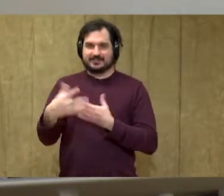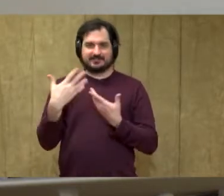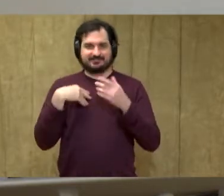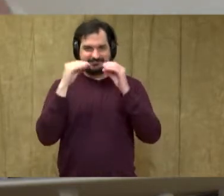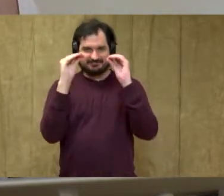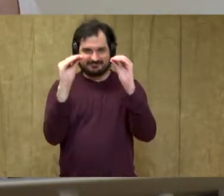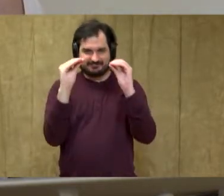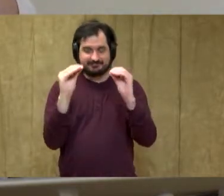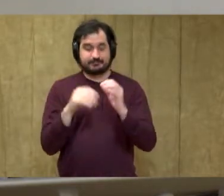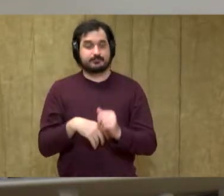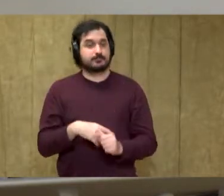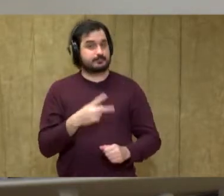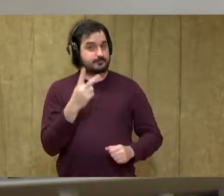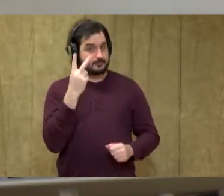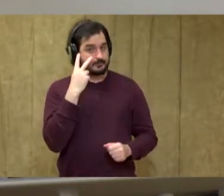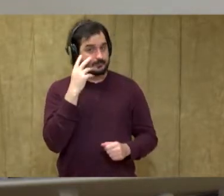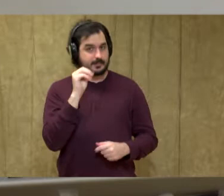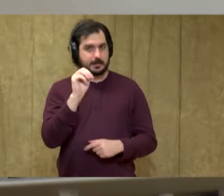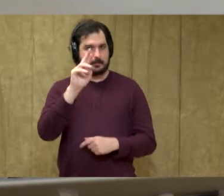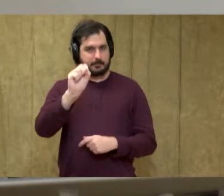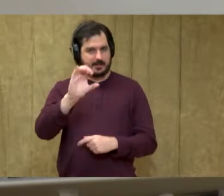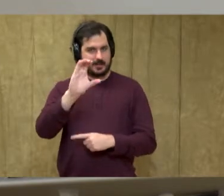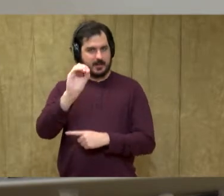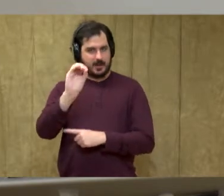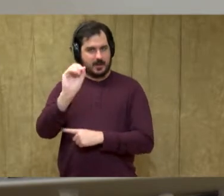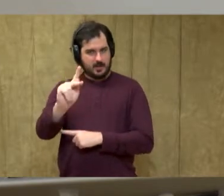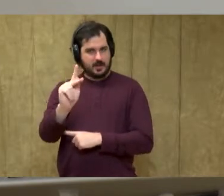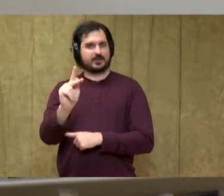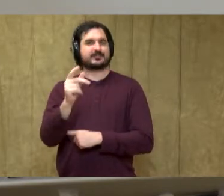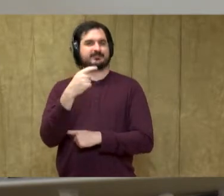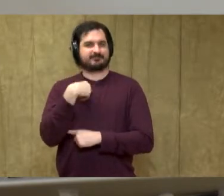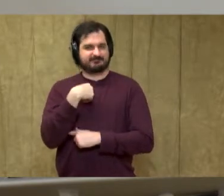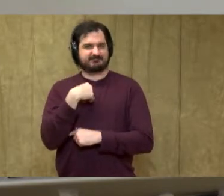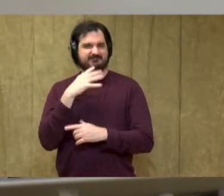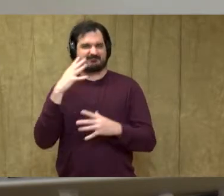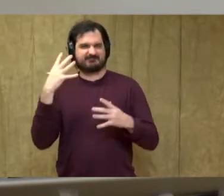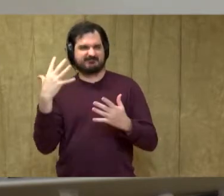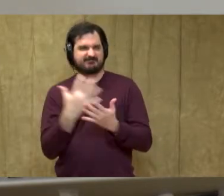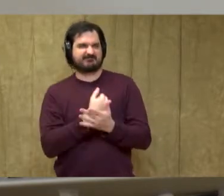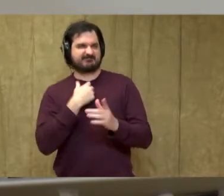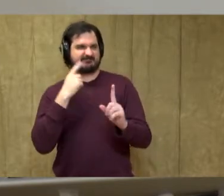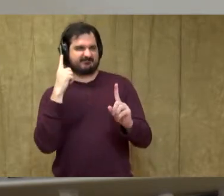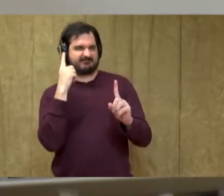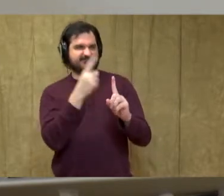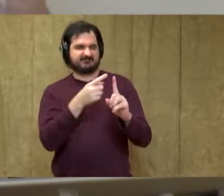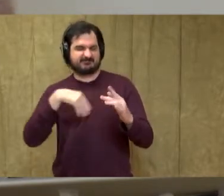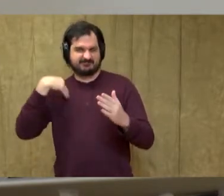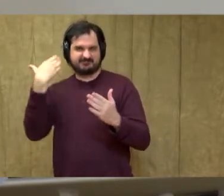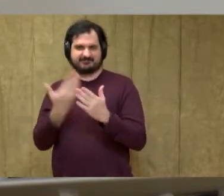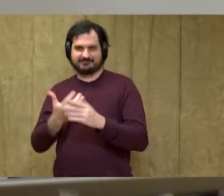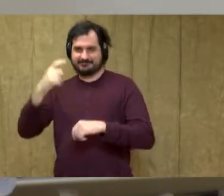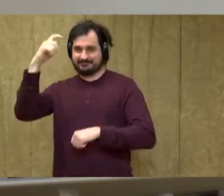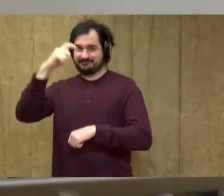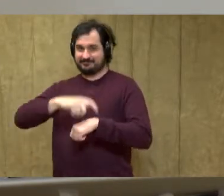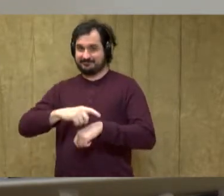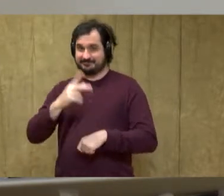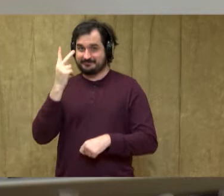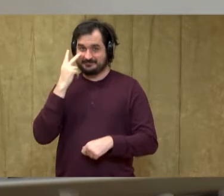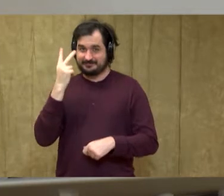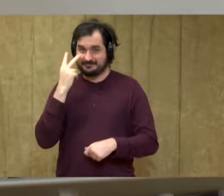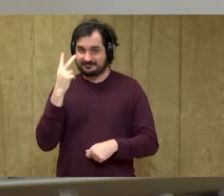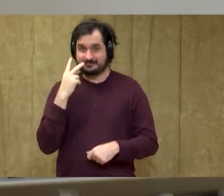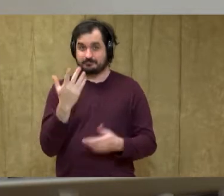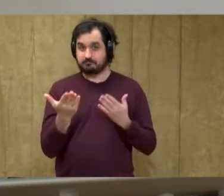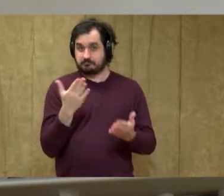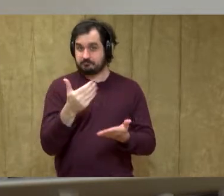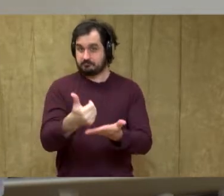can really do my goal and get there on time today, okay? Let's see if you can help me get there, boys and